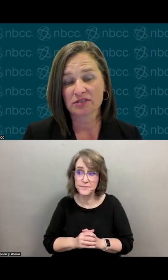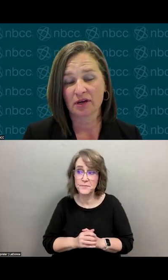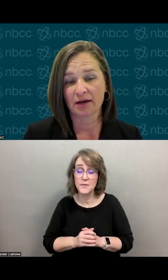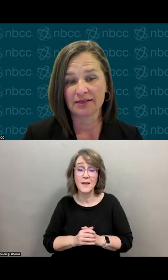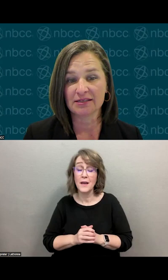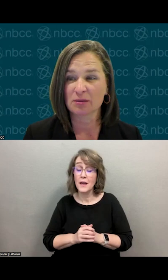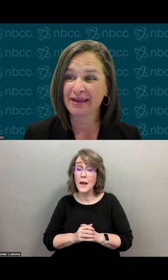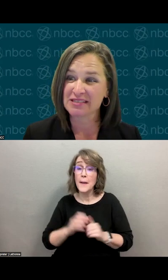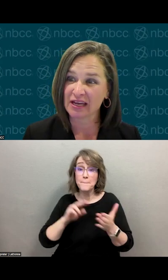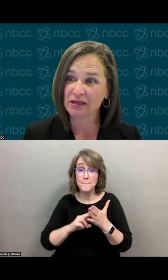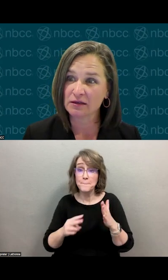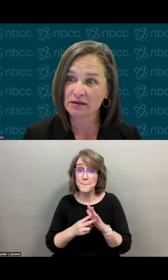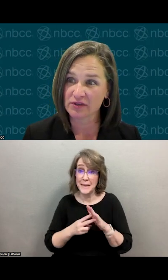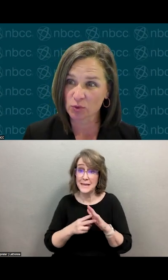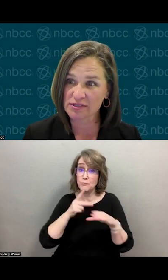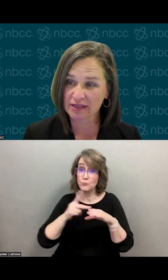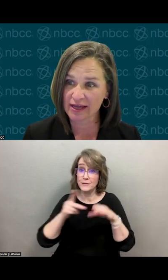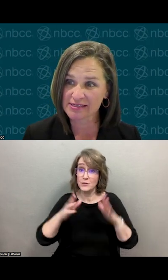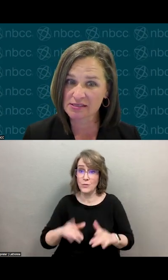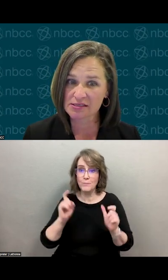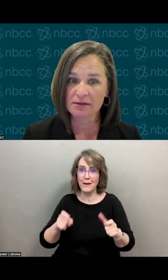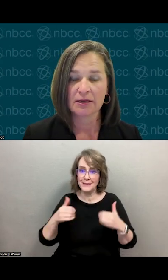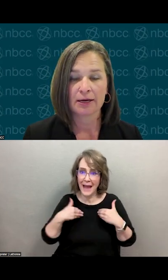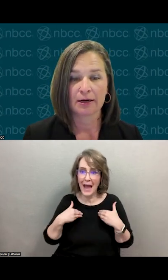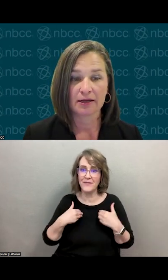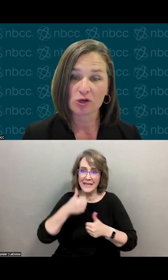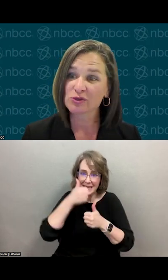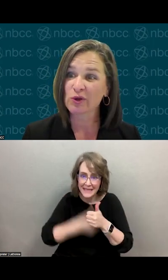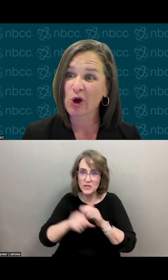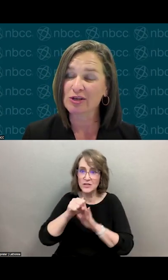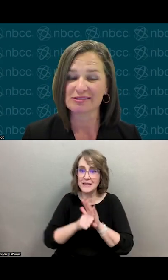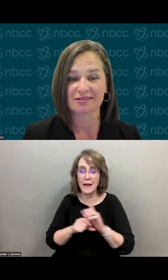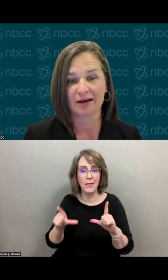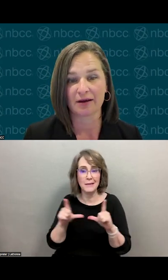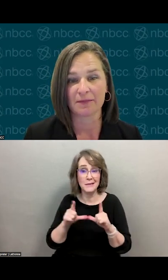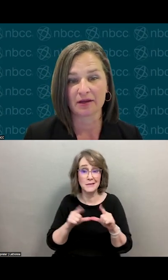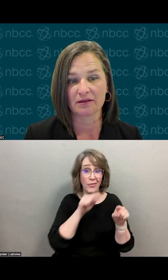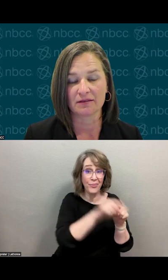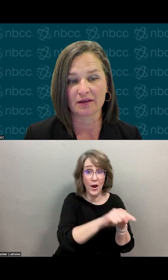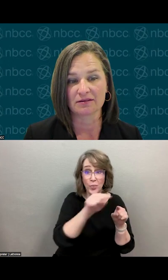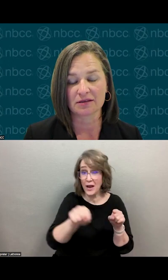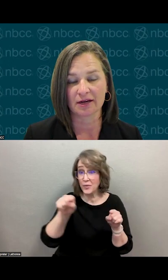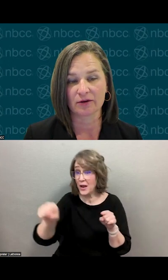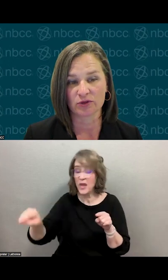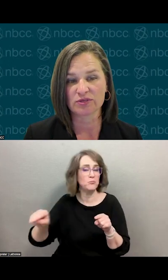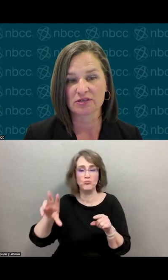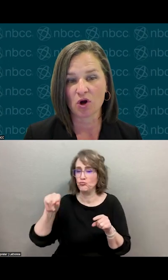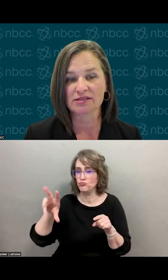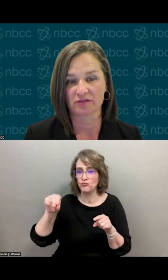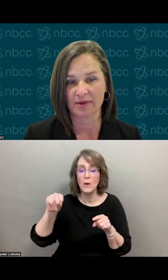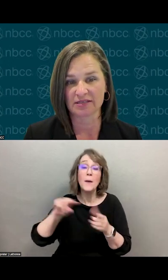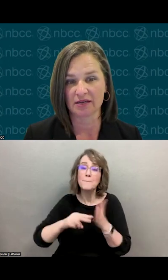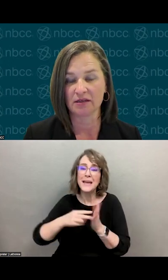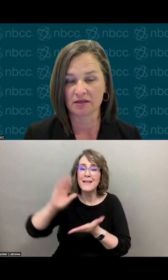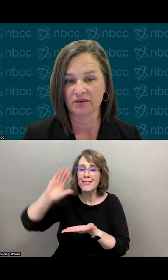effort needed to maintain individual state license and also the cost that it reduces the cost